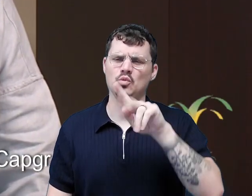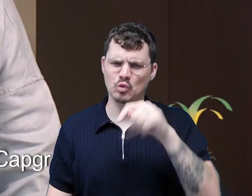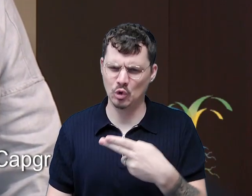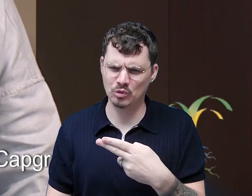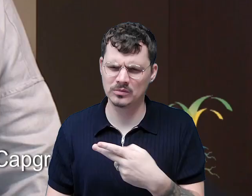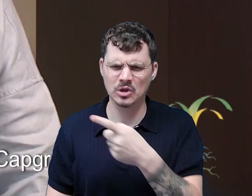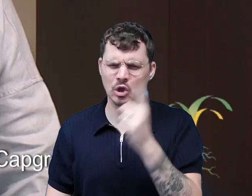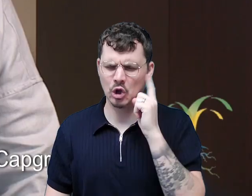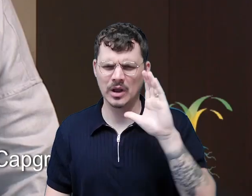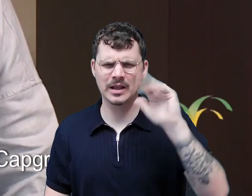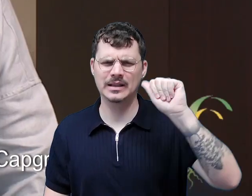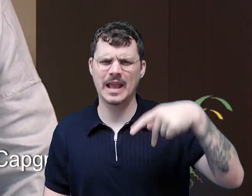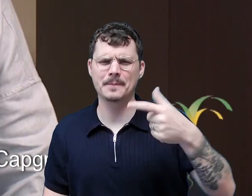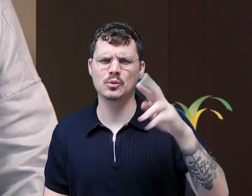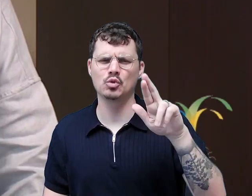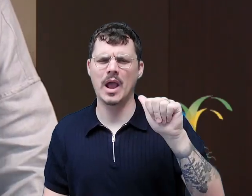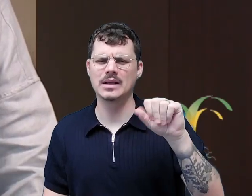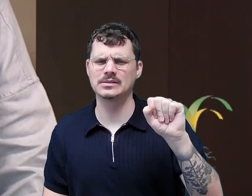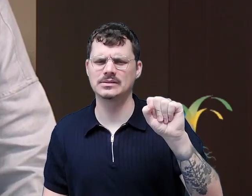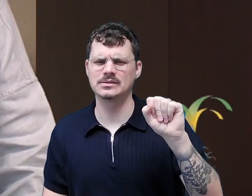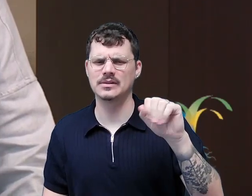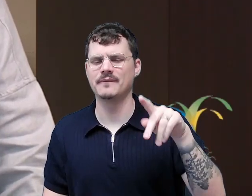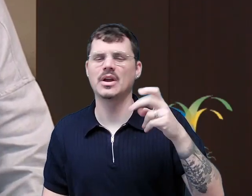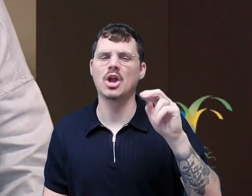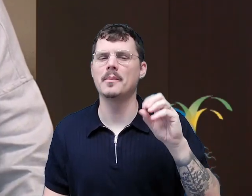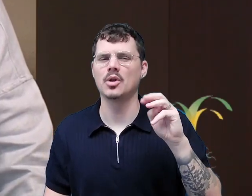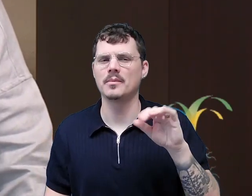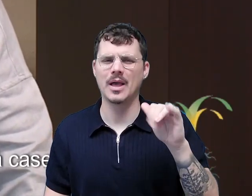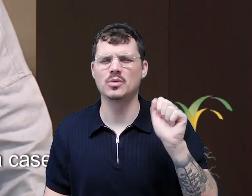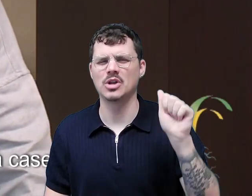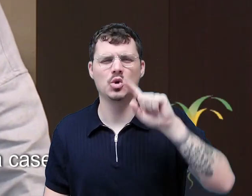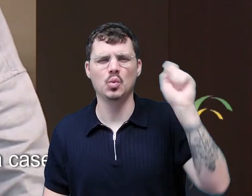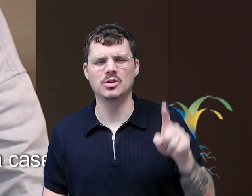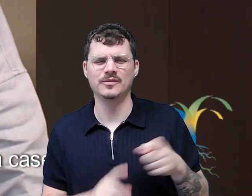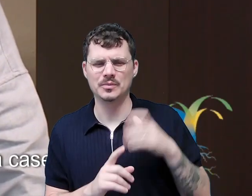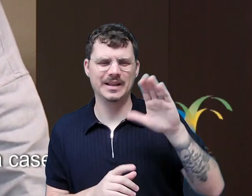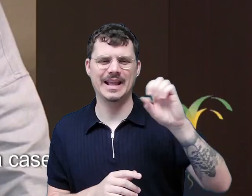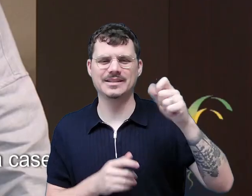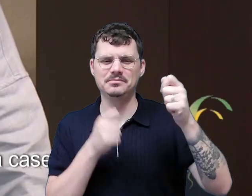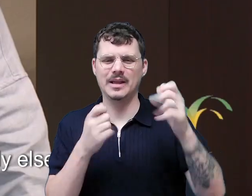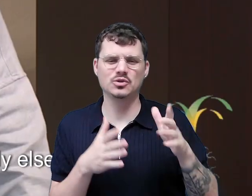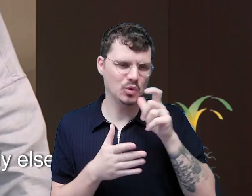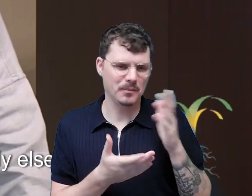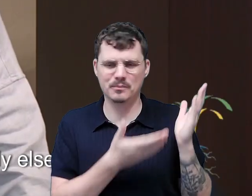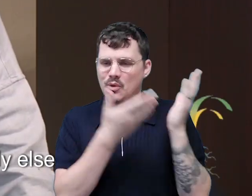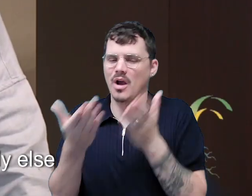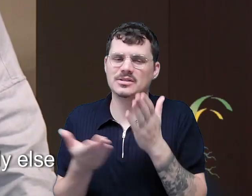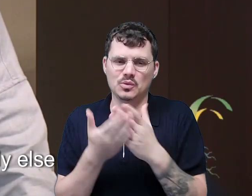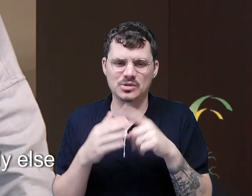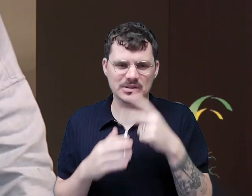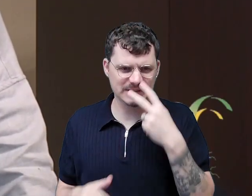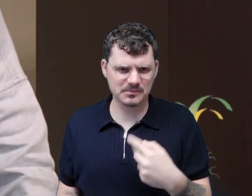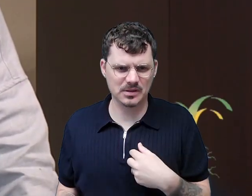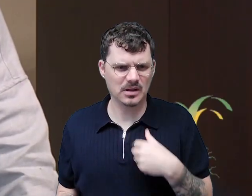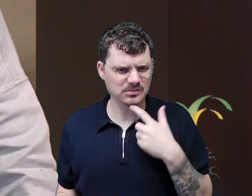Say, Ruth, have you ever heard of Capgras phenomena? That was an over-the-shoulder question from a case manager who had brought somebody else